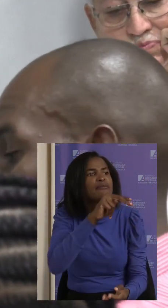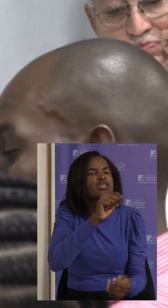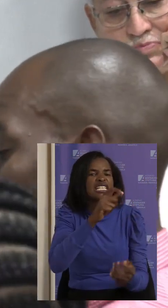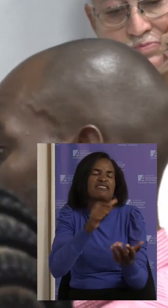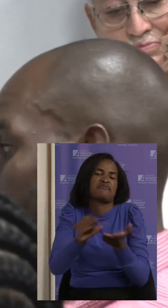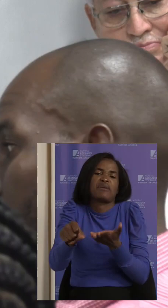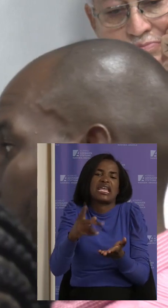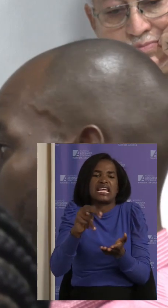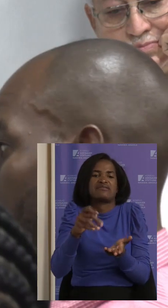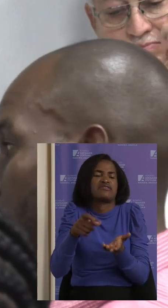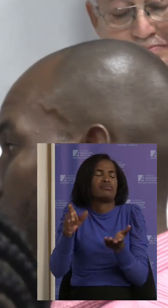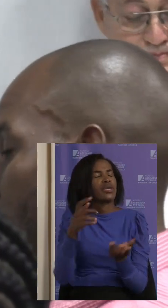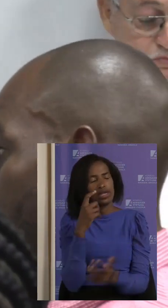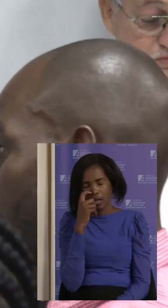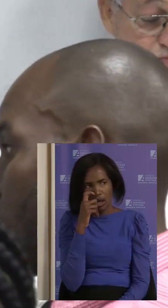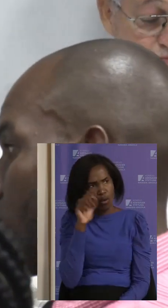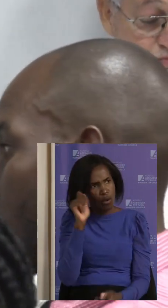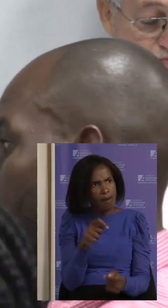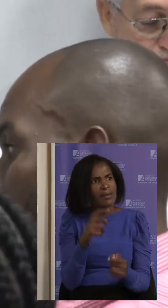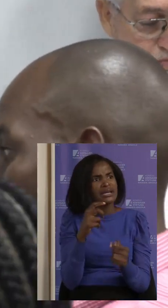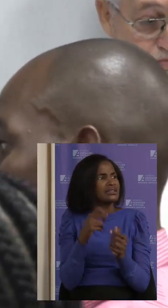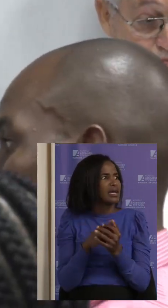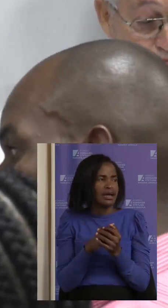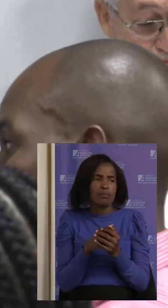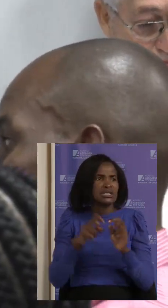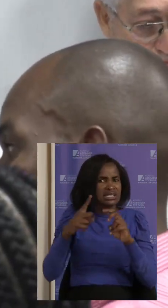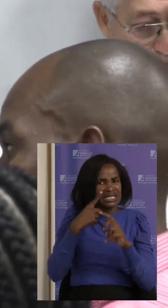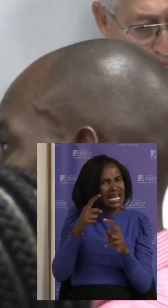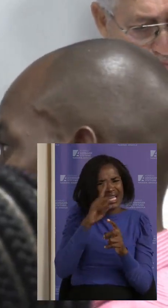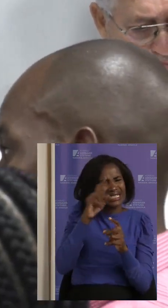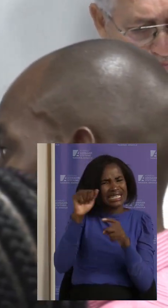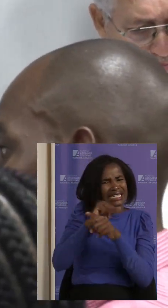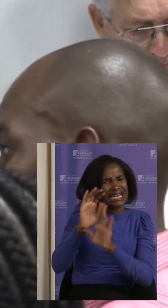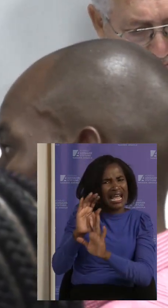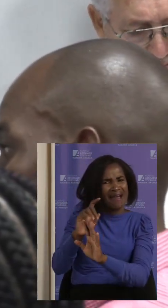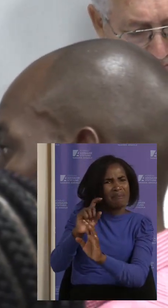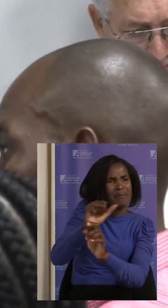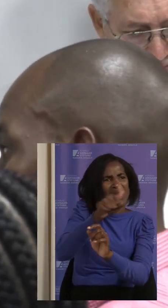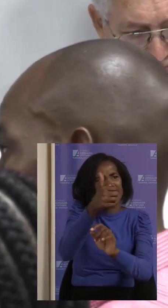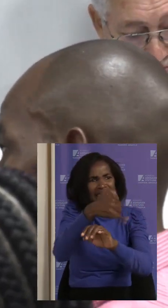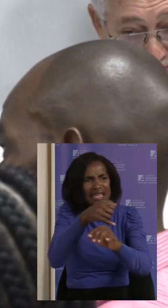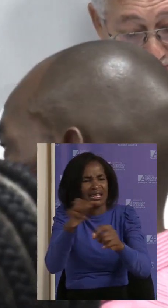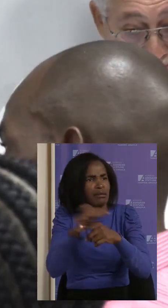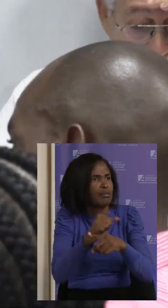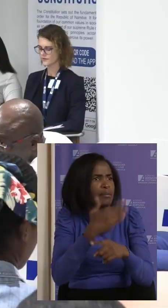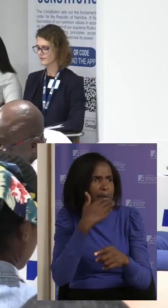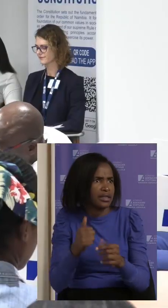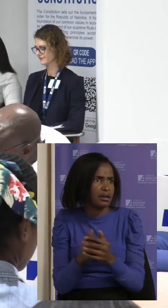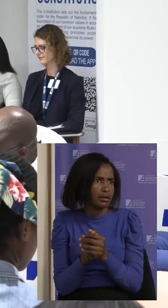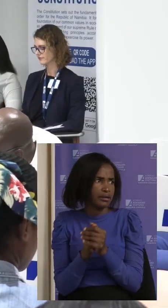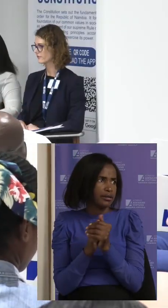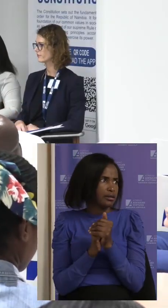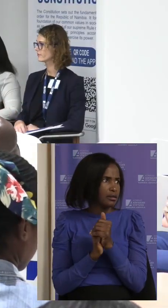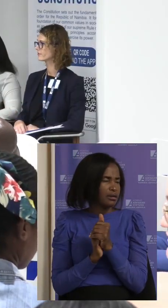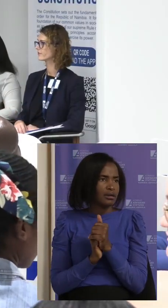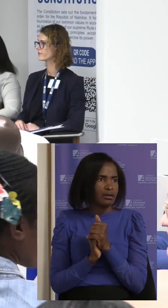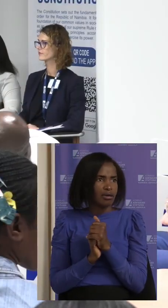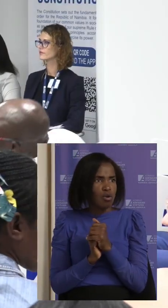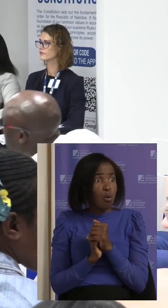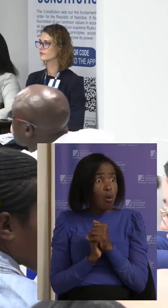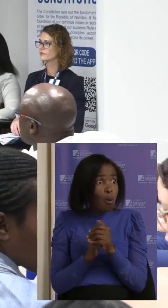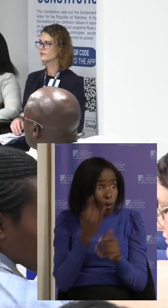So we need to look at those and to avoid overpopulating of teachers and make sure that we focus in different areas as I've made. Thank you. Thank